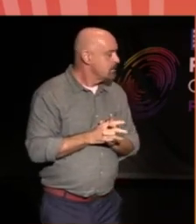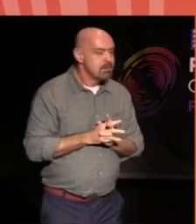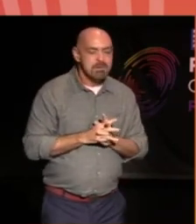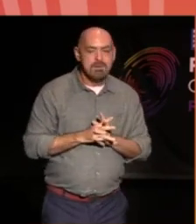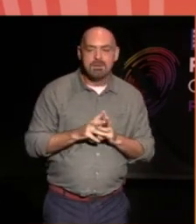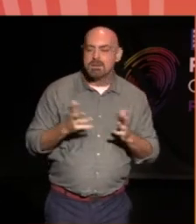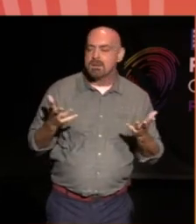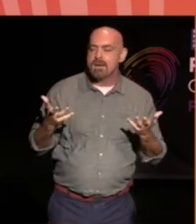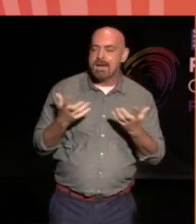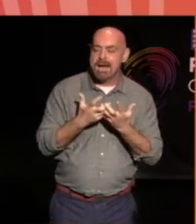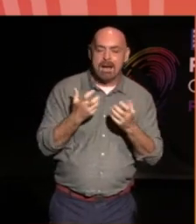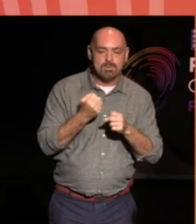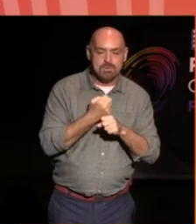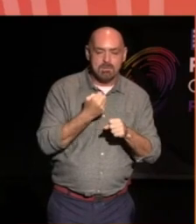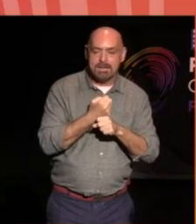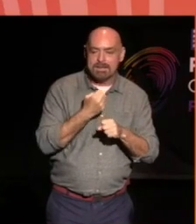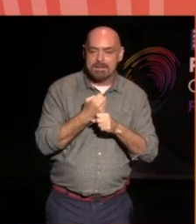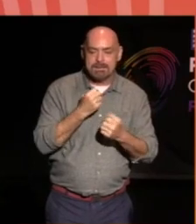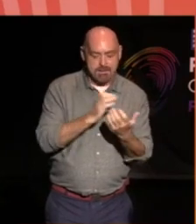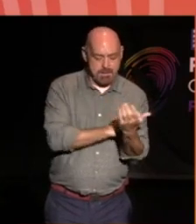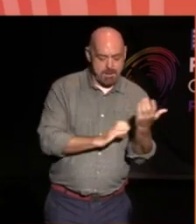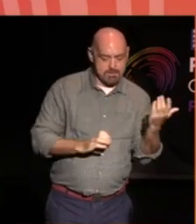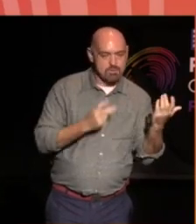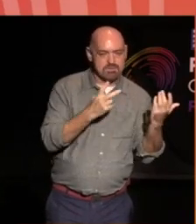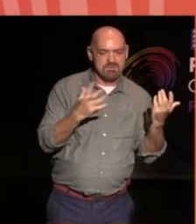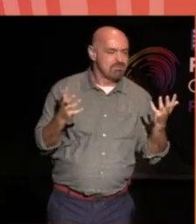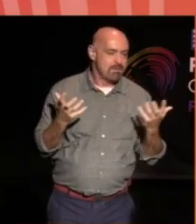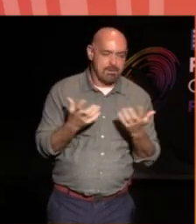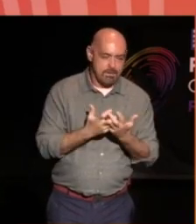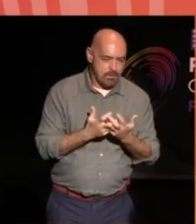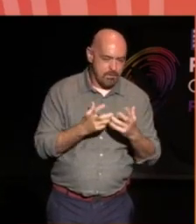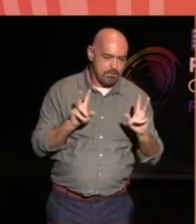How to make an Article 25.